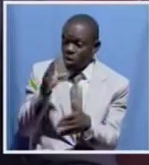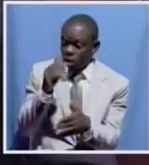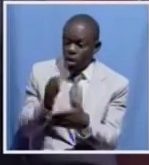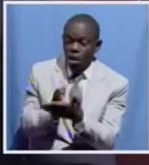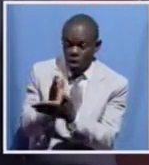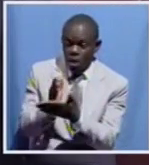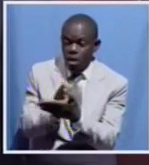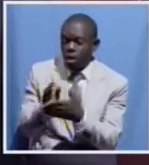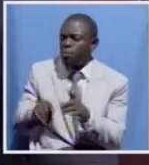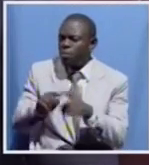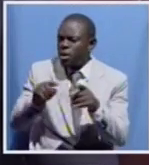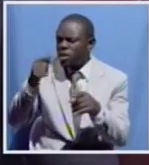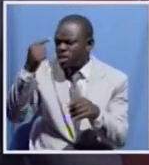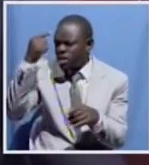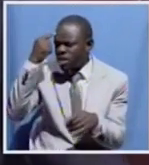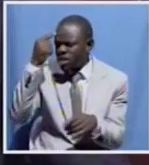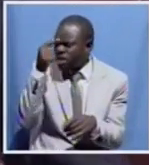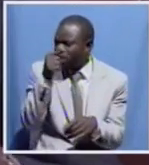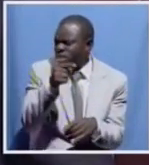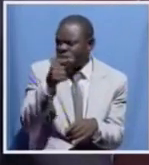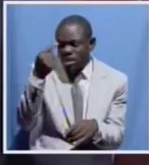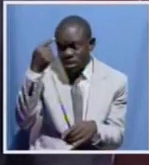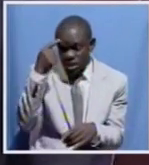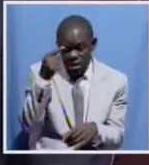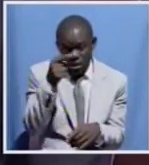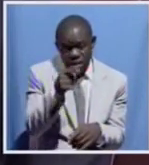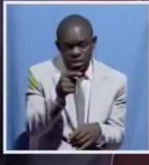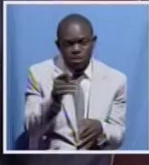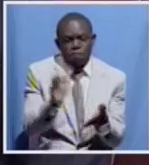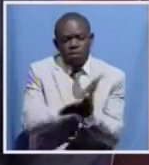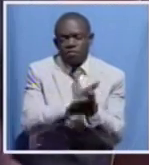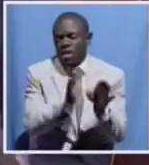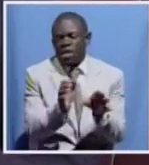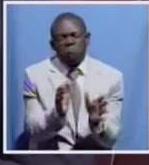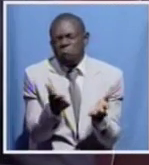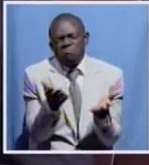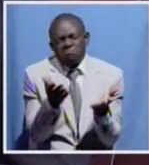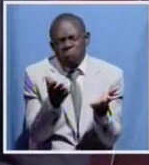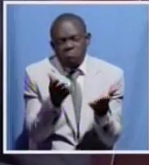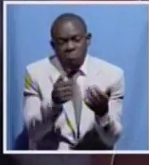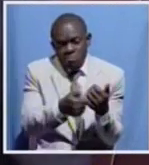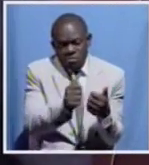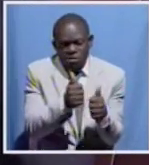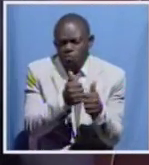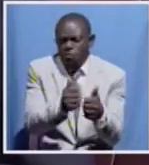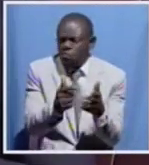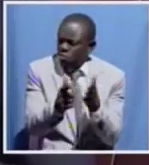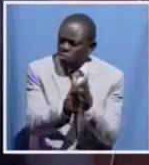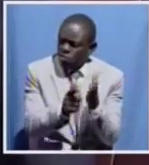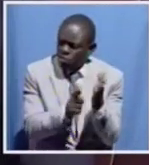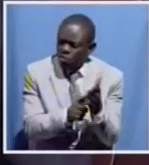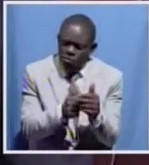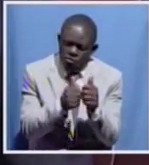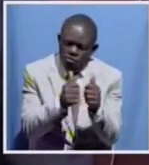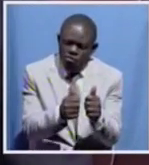the state, I understand that they have to move at a certain pace, because there is certain legalities that you look at. So, for instance, if you